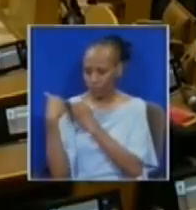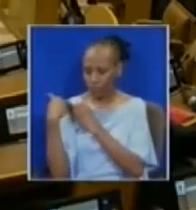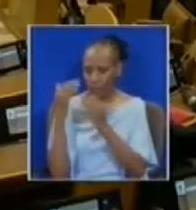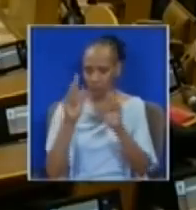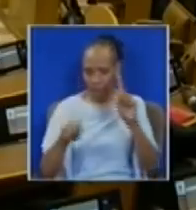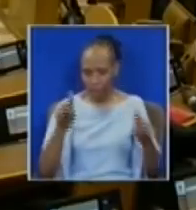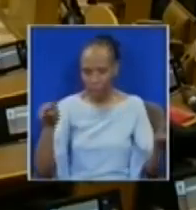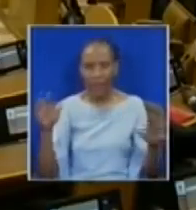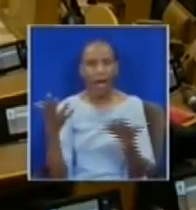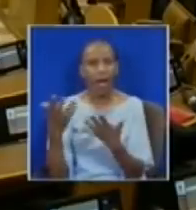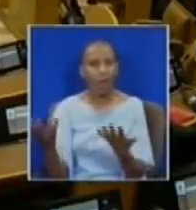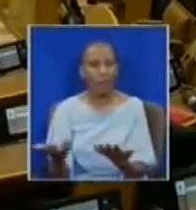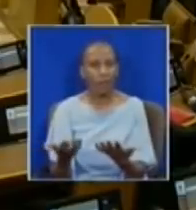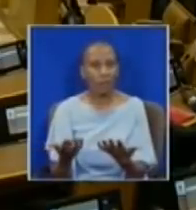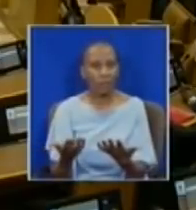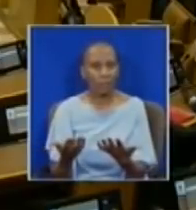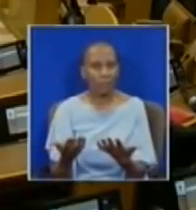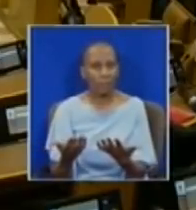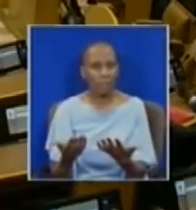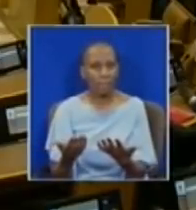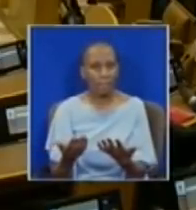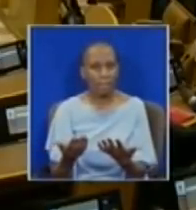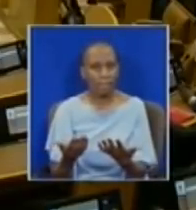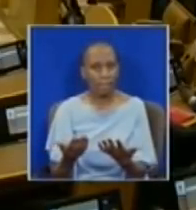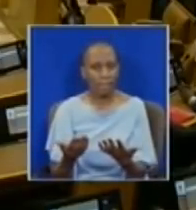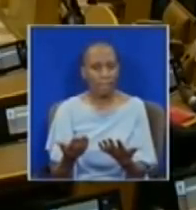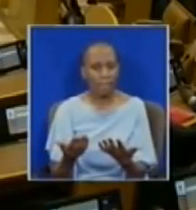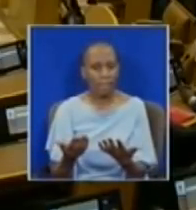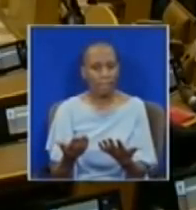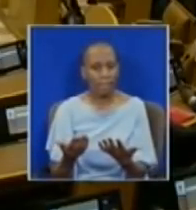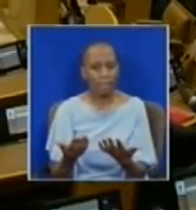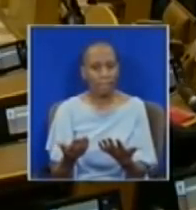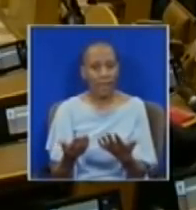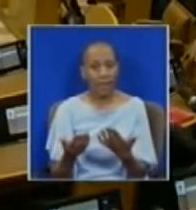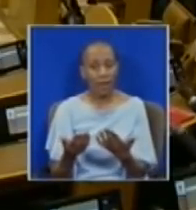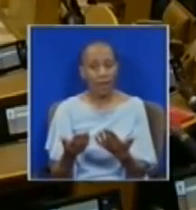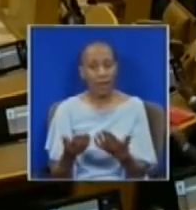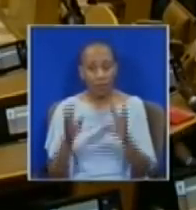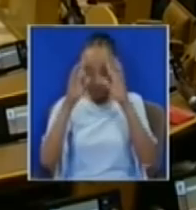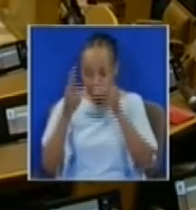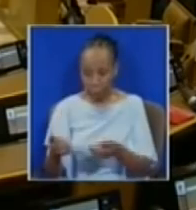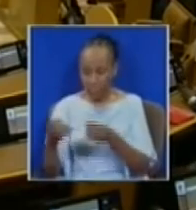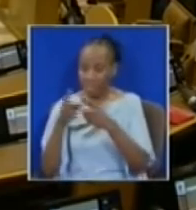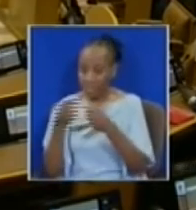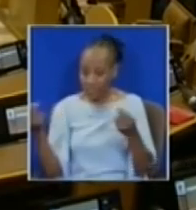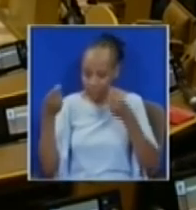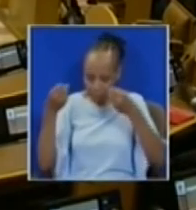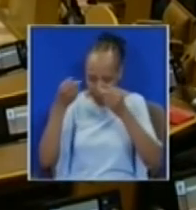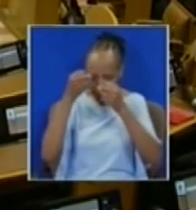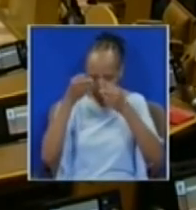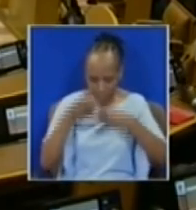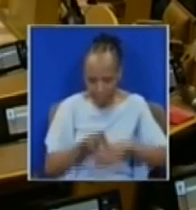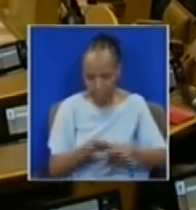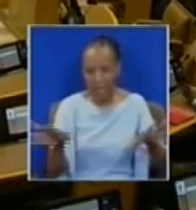give three different options, a radical one, a less radical one, and you know, an even less radical one, but still one that affects the